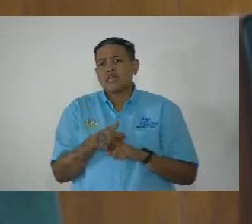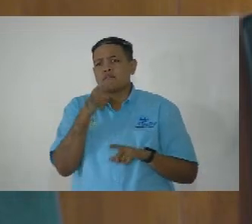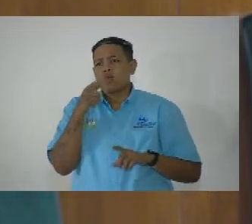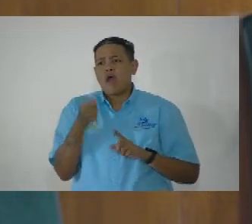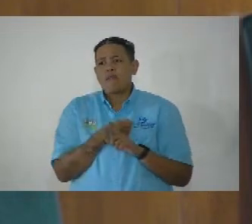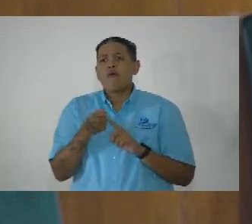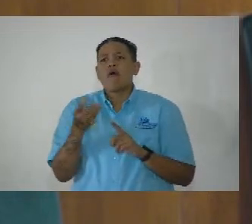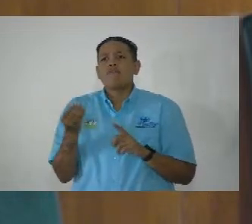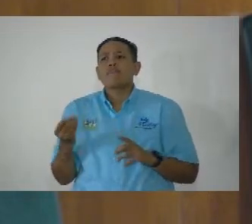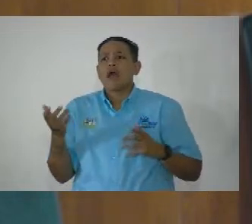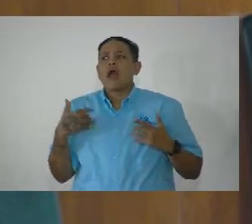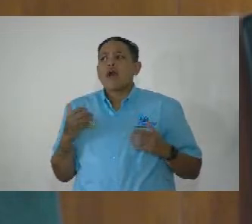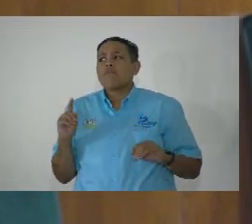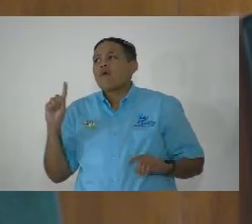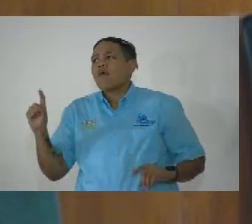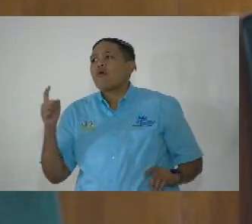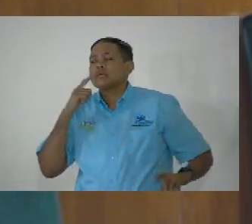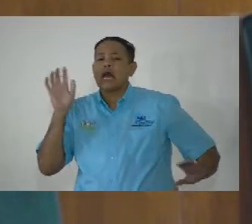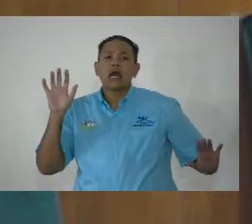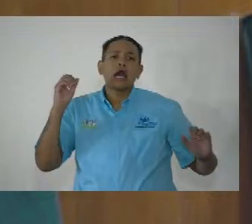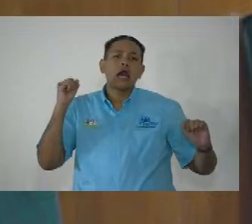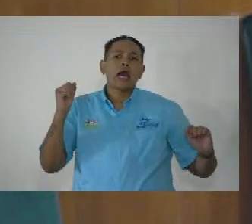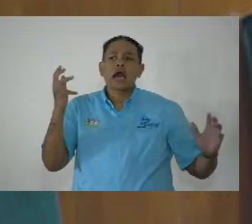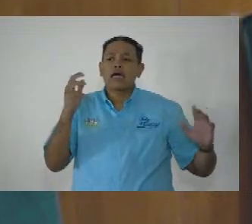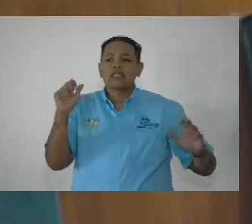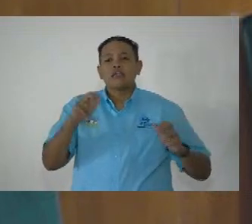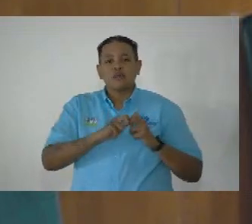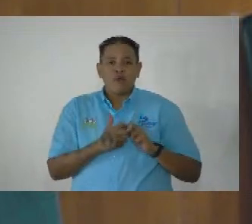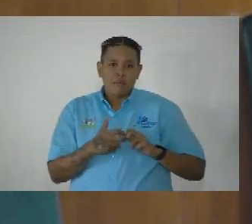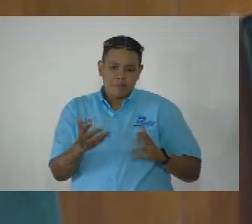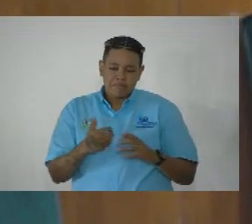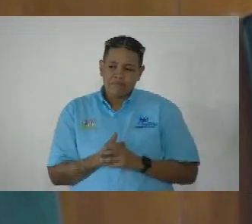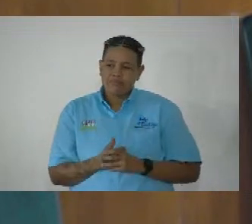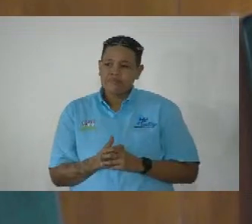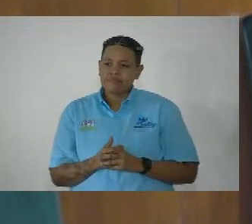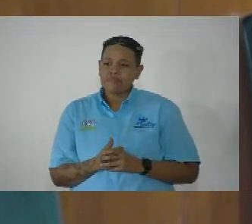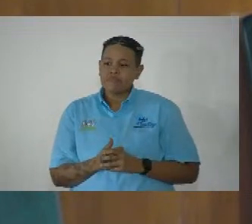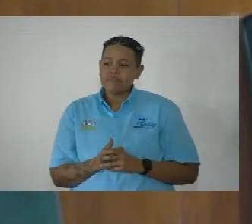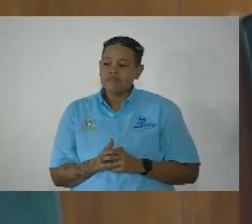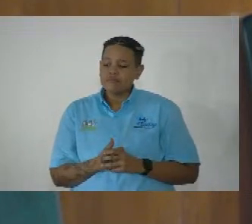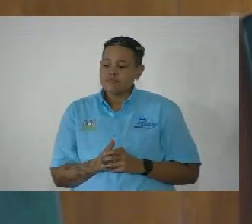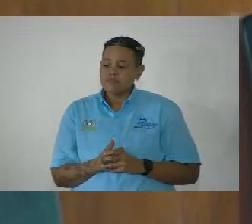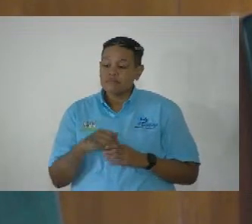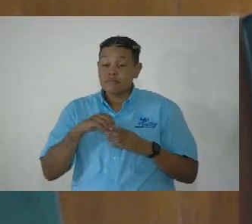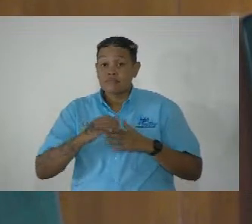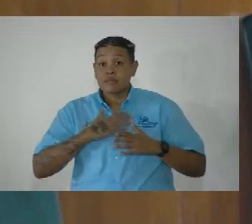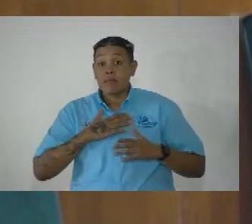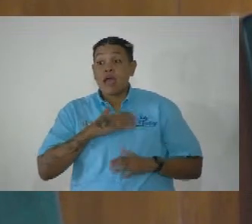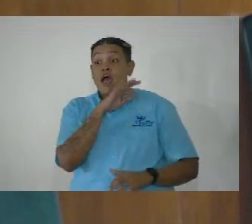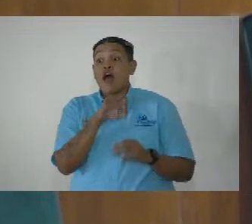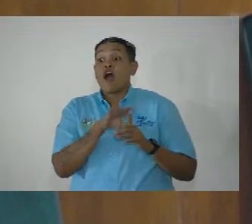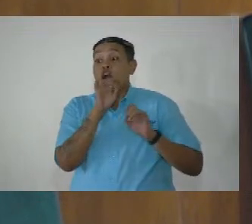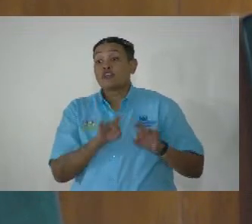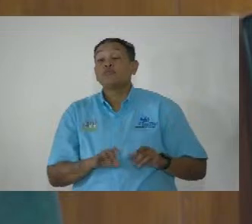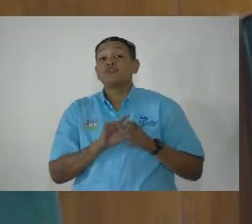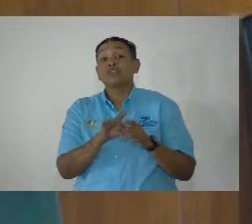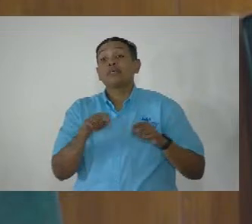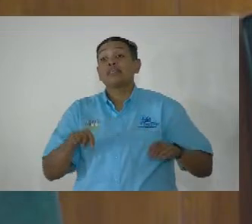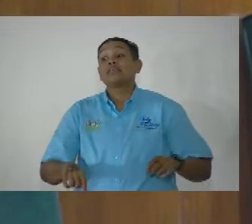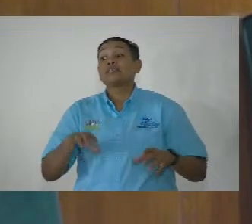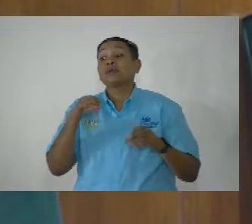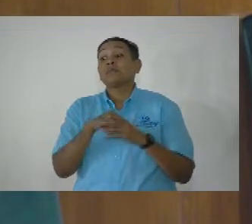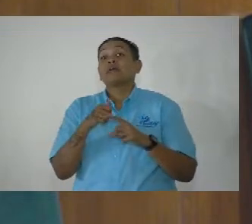abused has nowhere else to go, that is a problem. And so in my contribution to this part